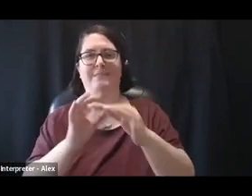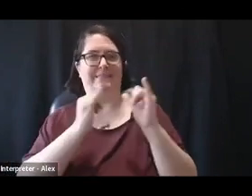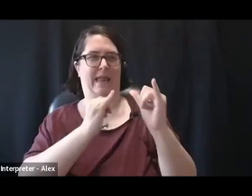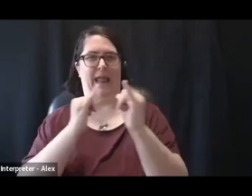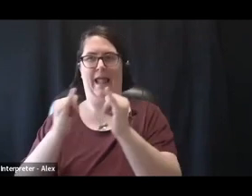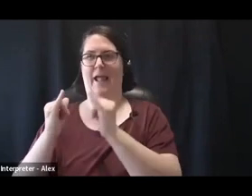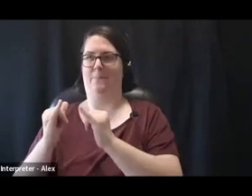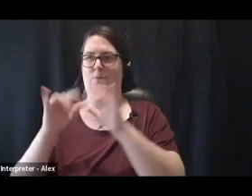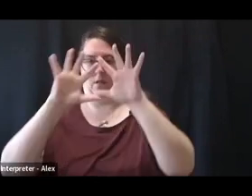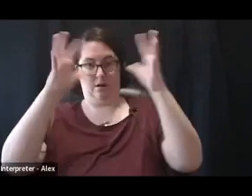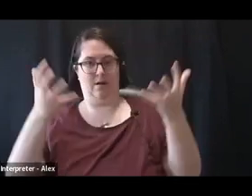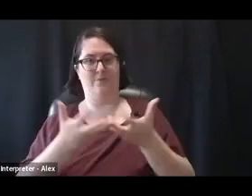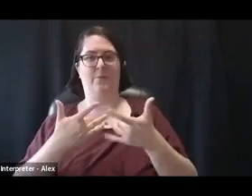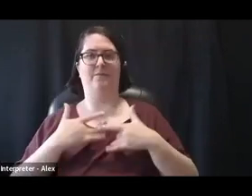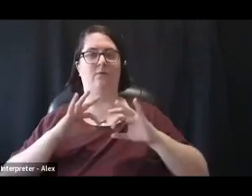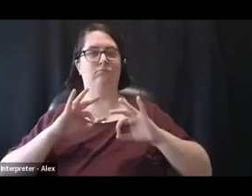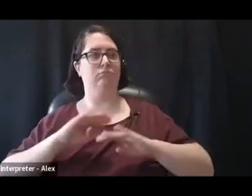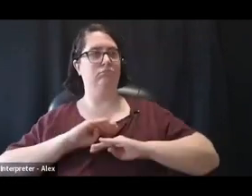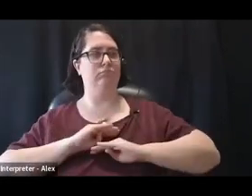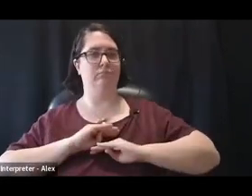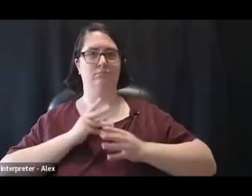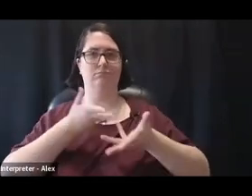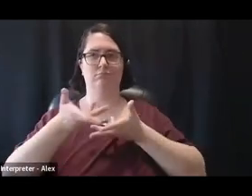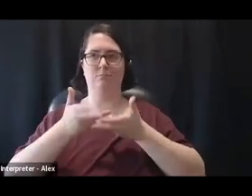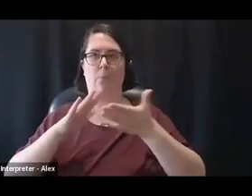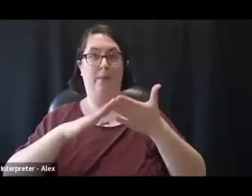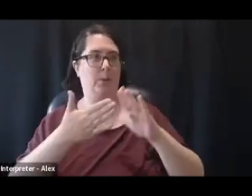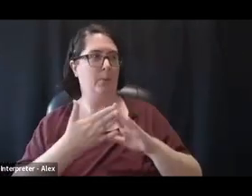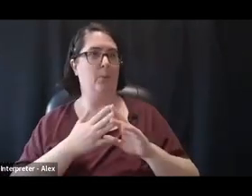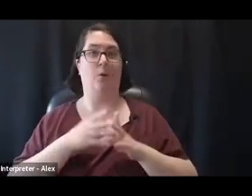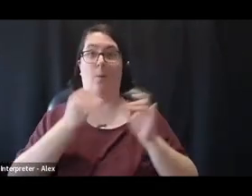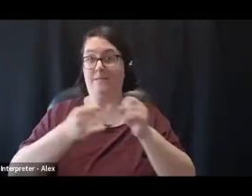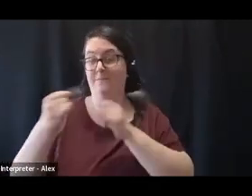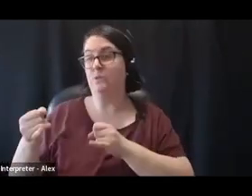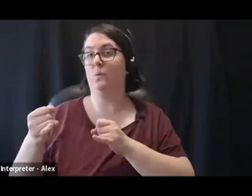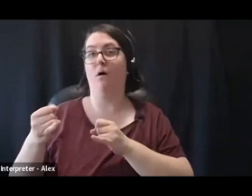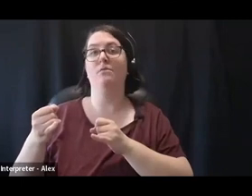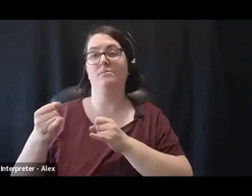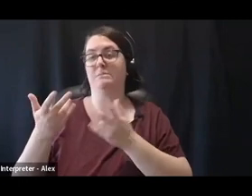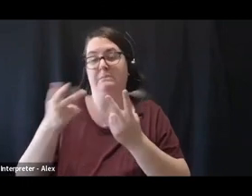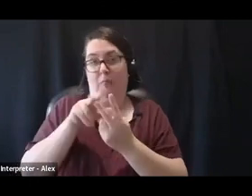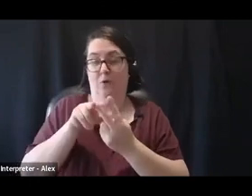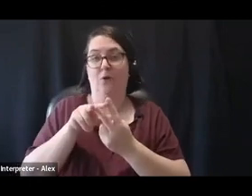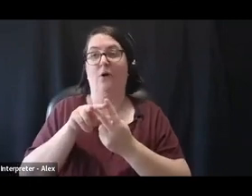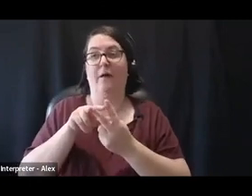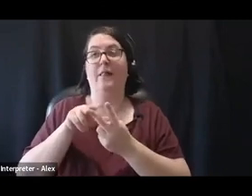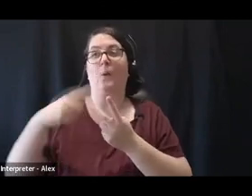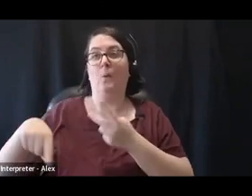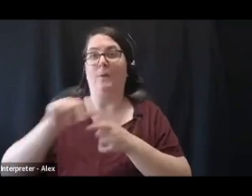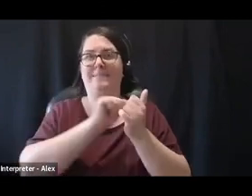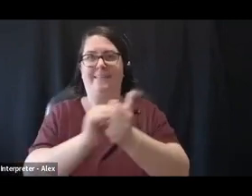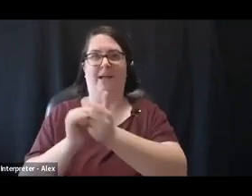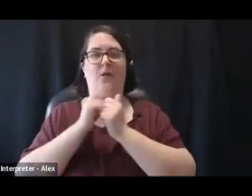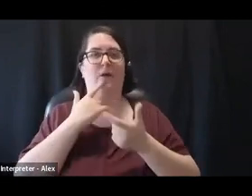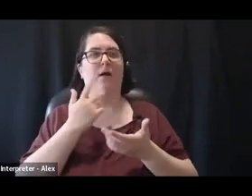we are as individuals and as community are able to actually come together to find those ways to navigate through